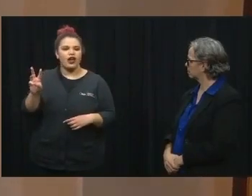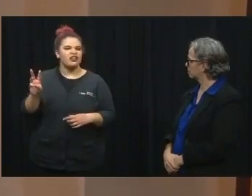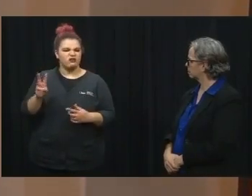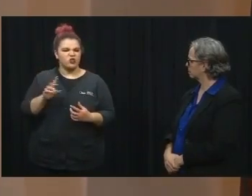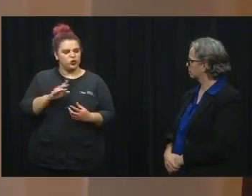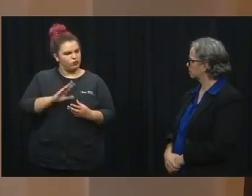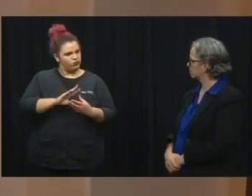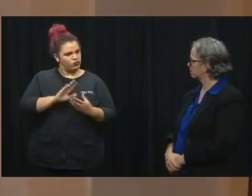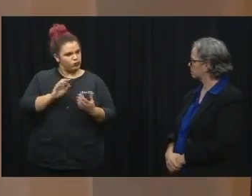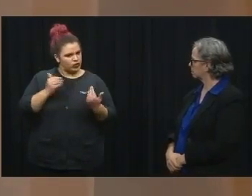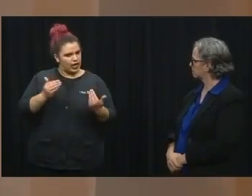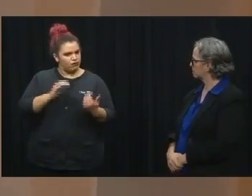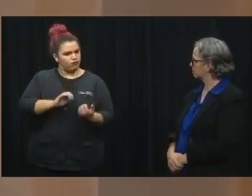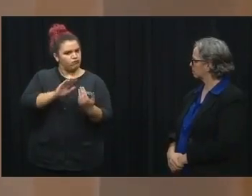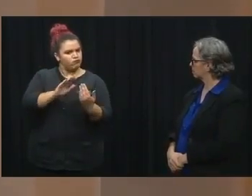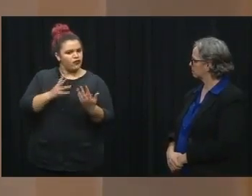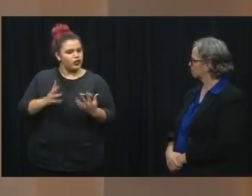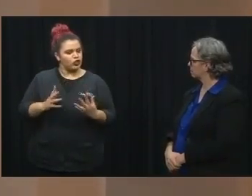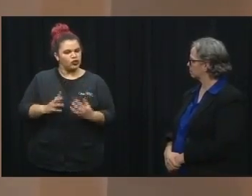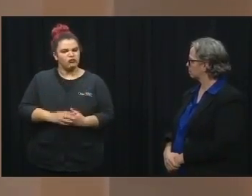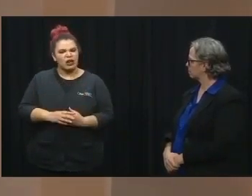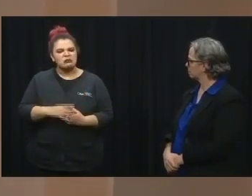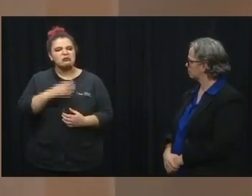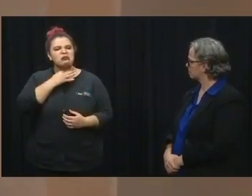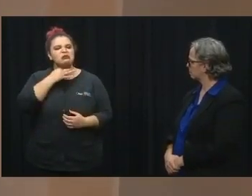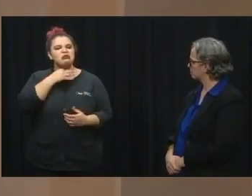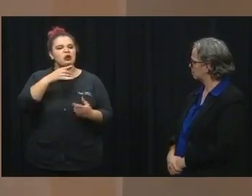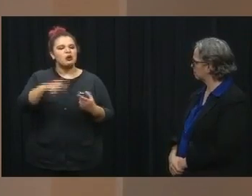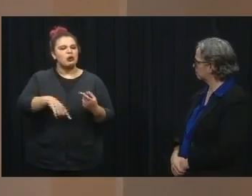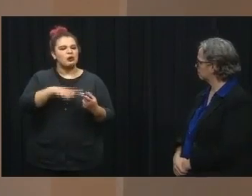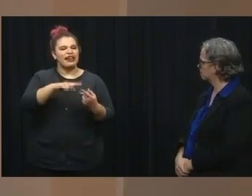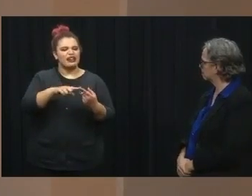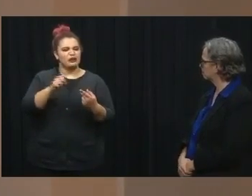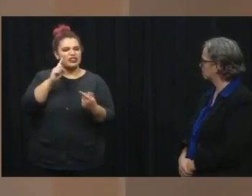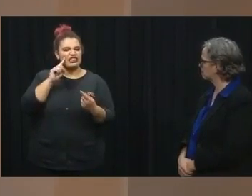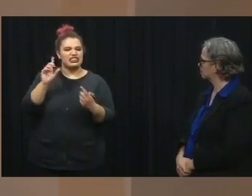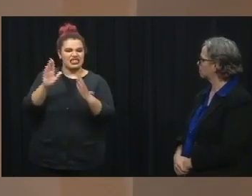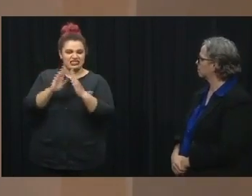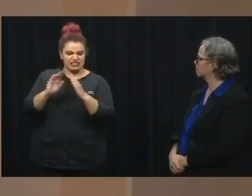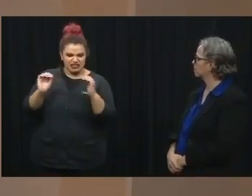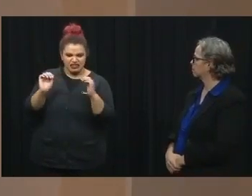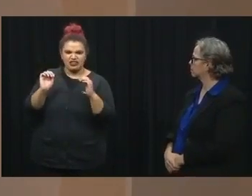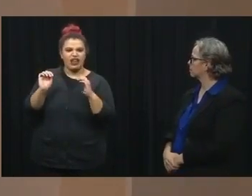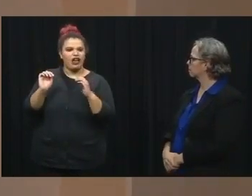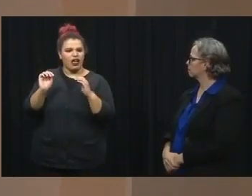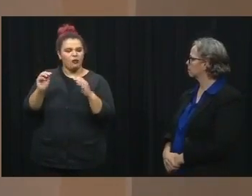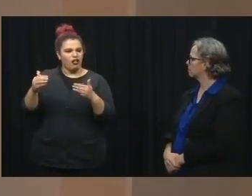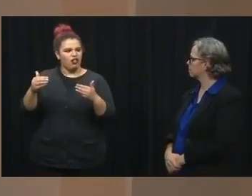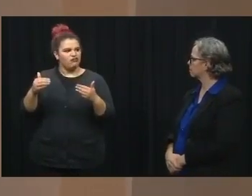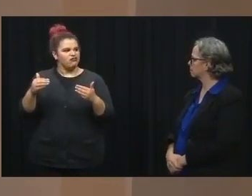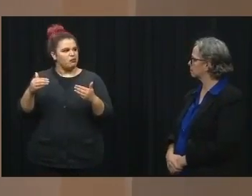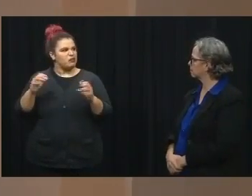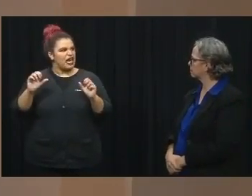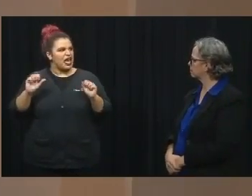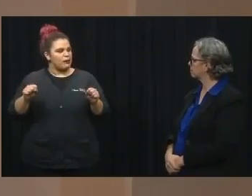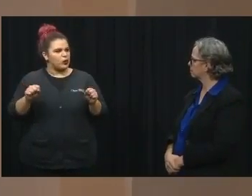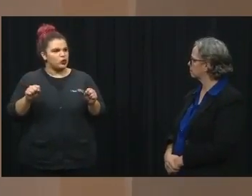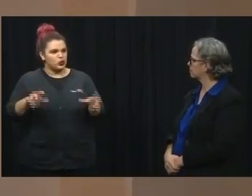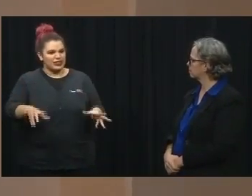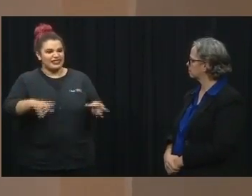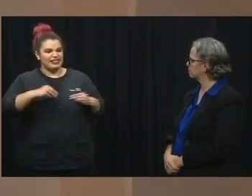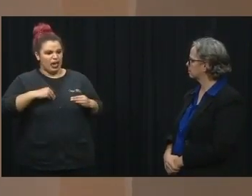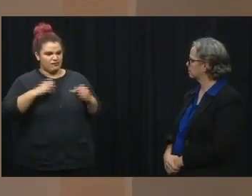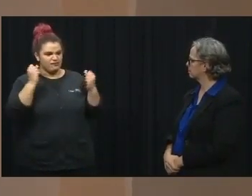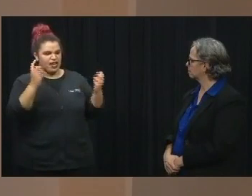idea when you think the system will be up to speed or able to handle the surge in calls